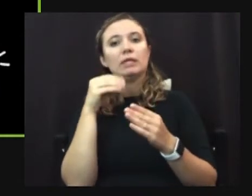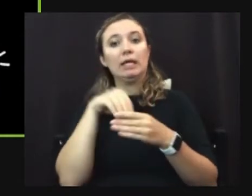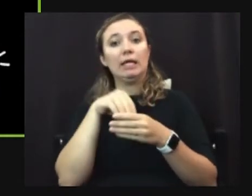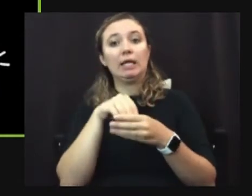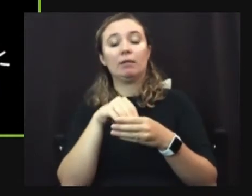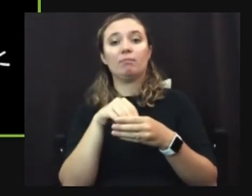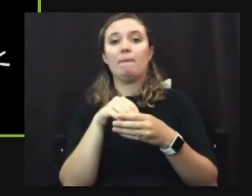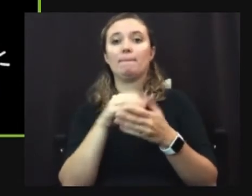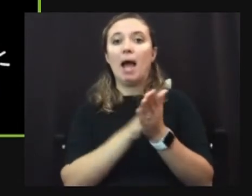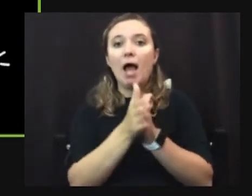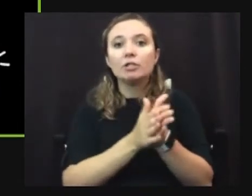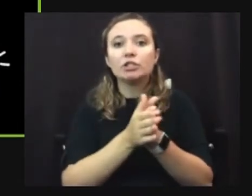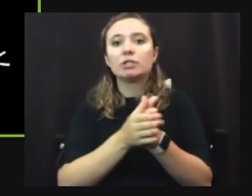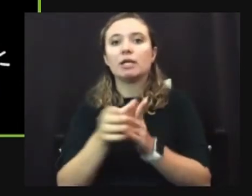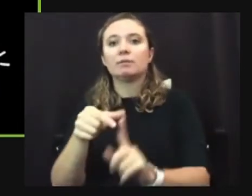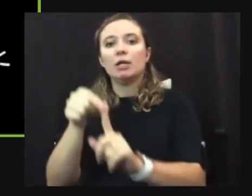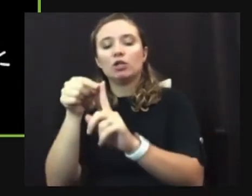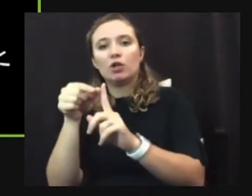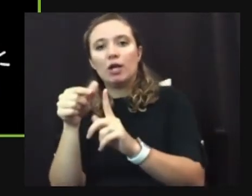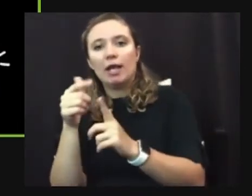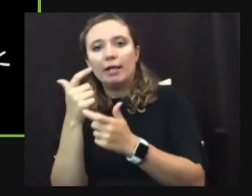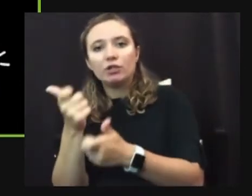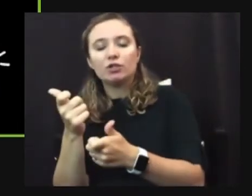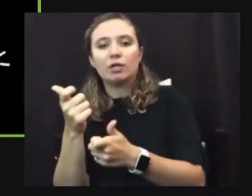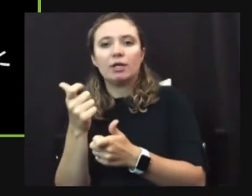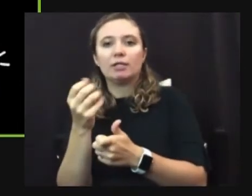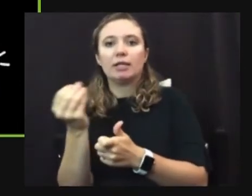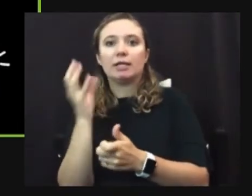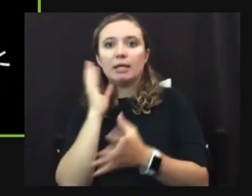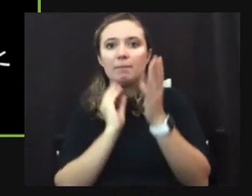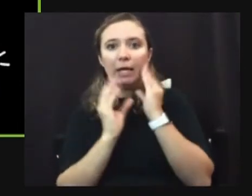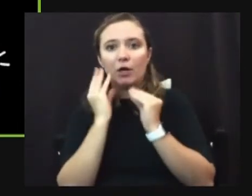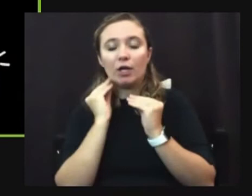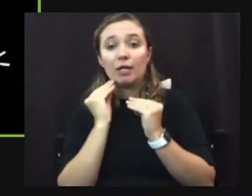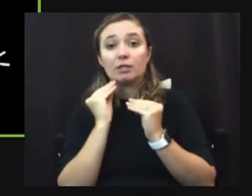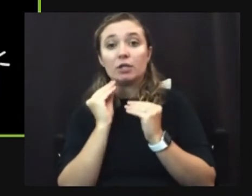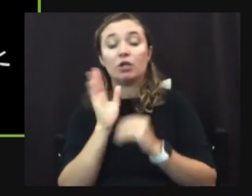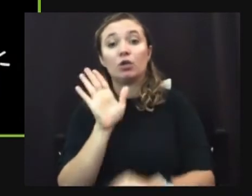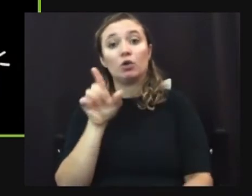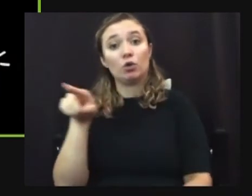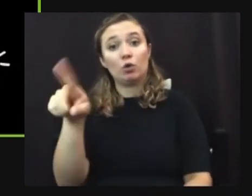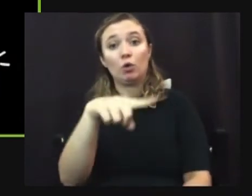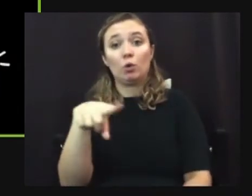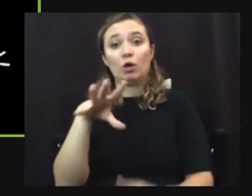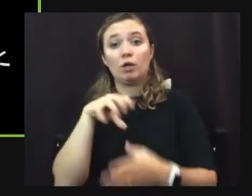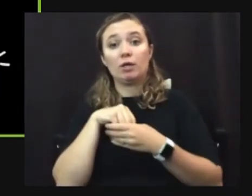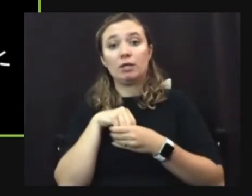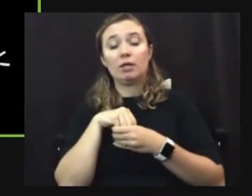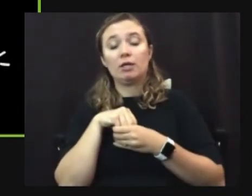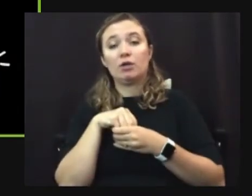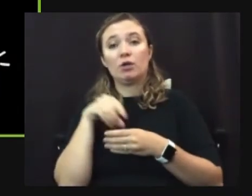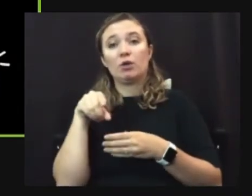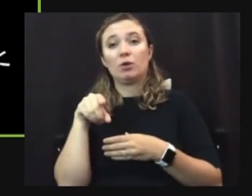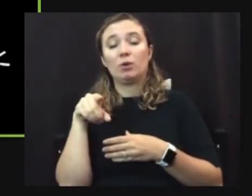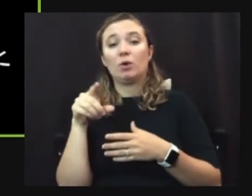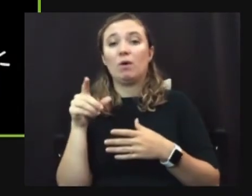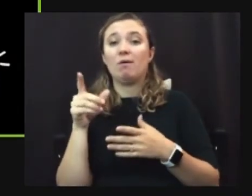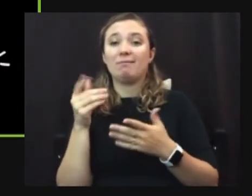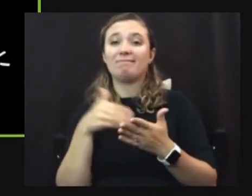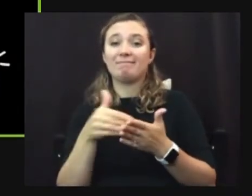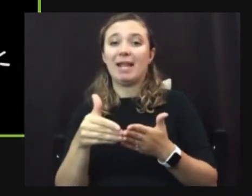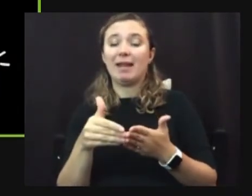and experiences, and you're autistic, you are forever the underdog as an autistic person.